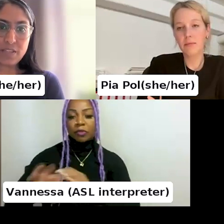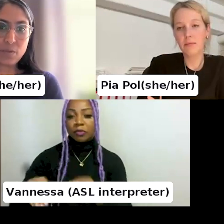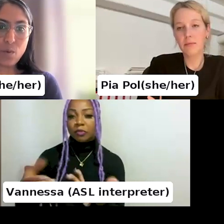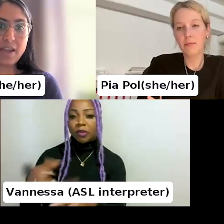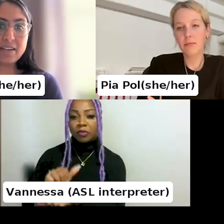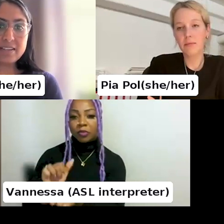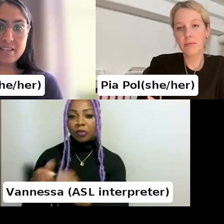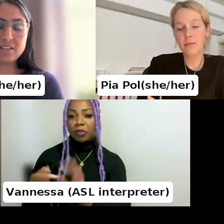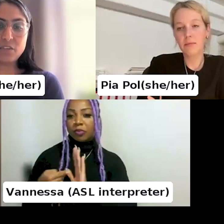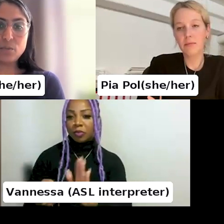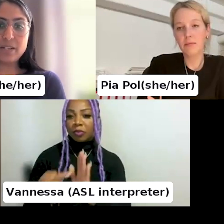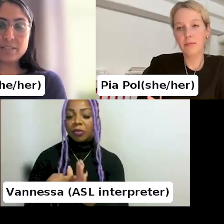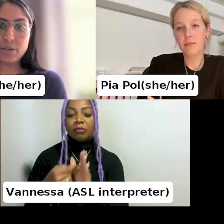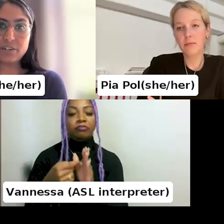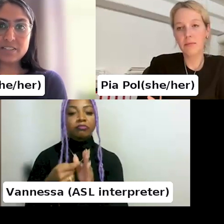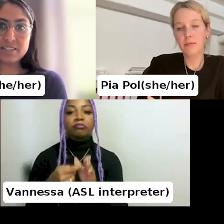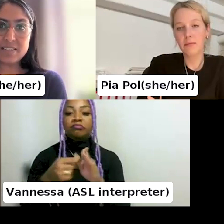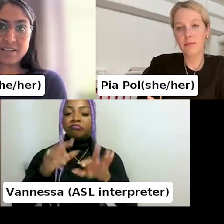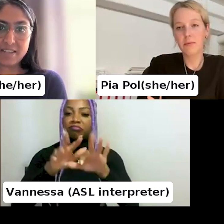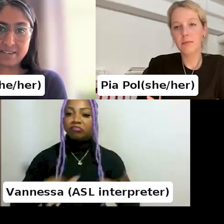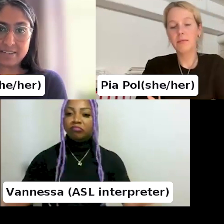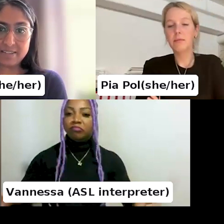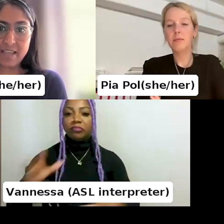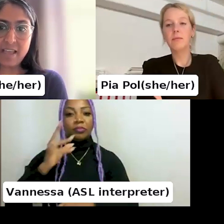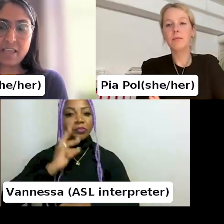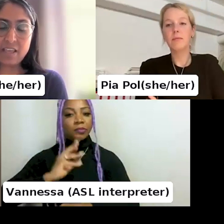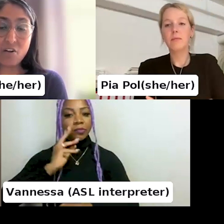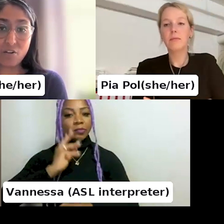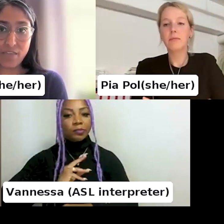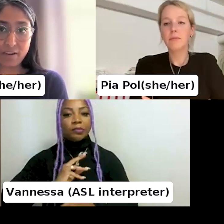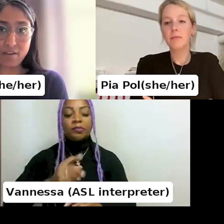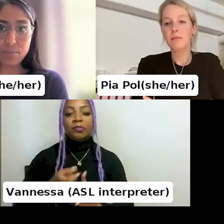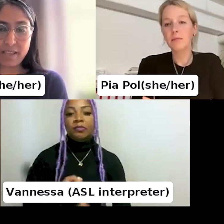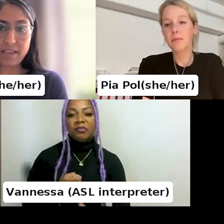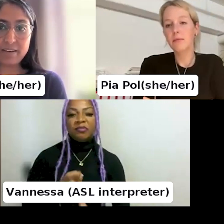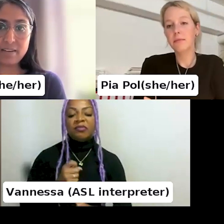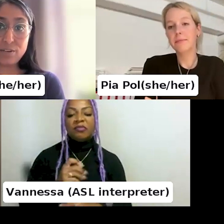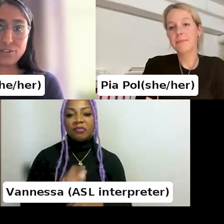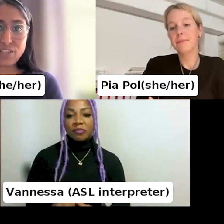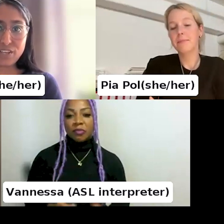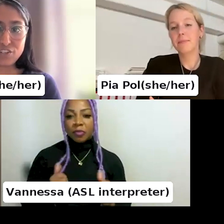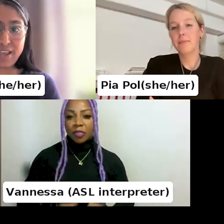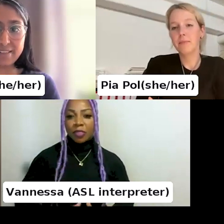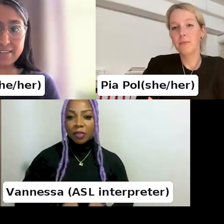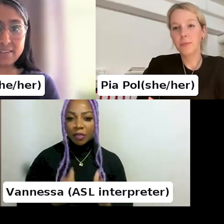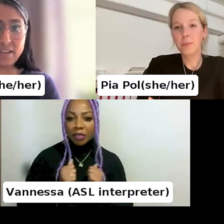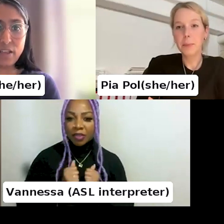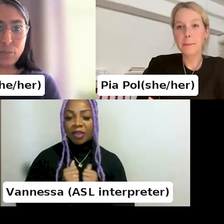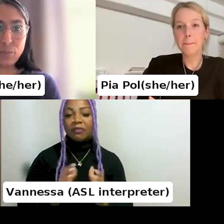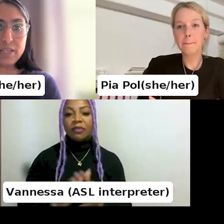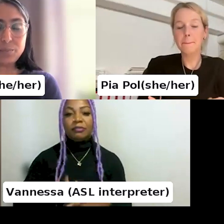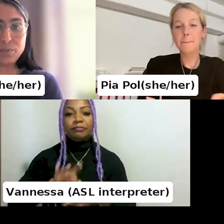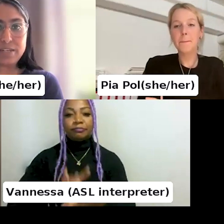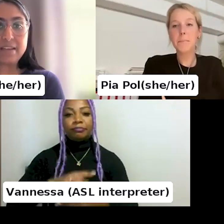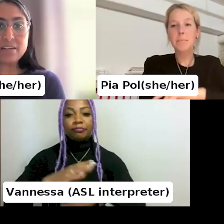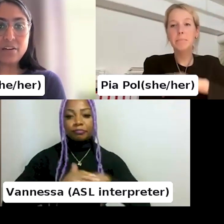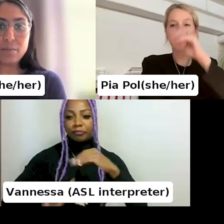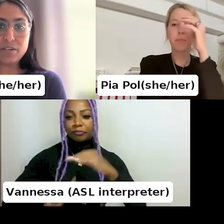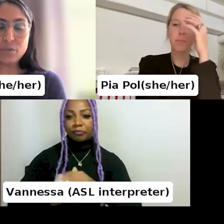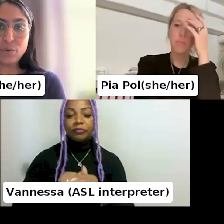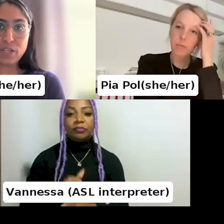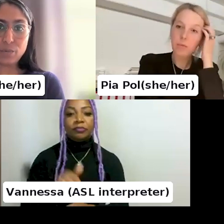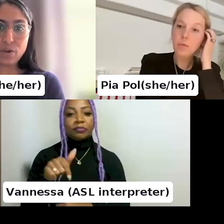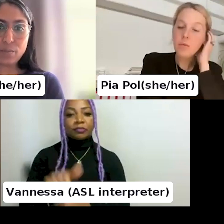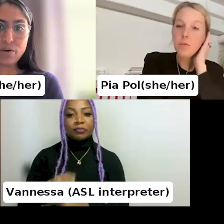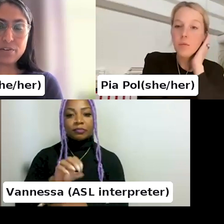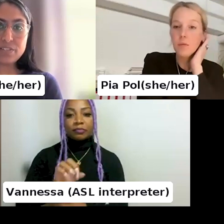that represent the wide extent of human experiences and identities in all that complicated intersectionality. We at BookNet are